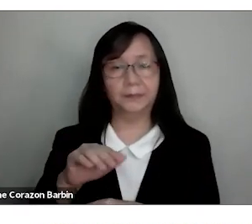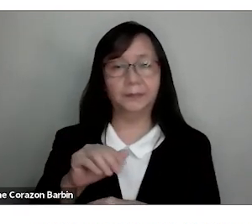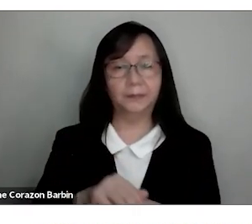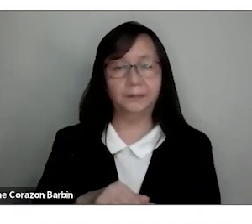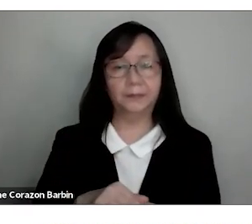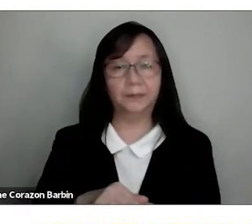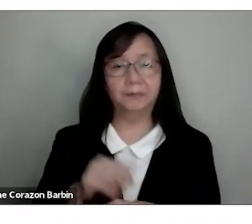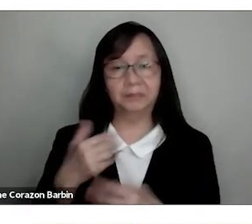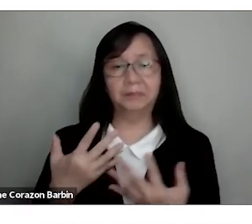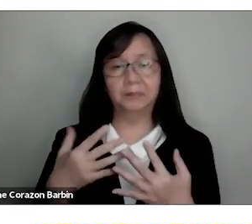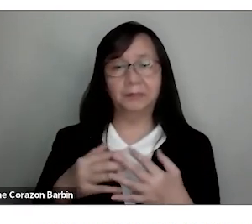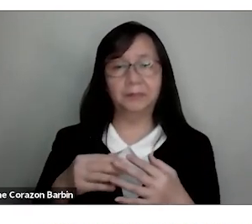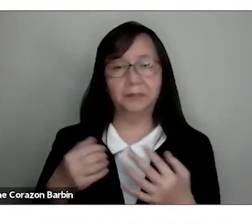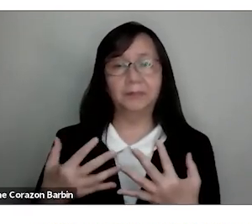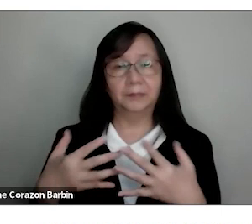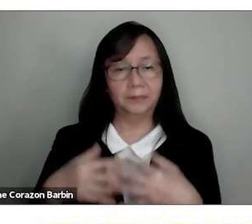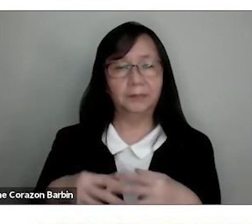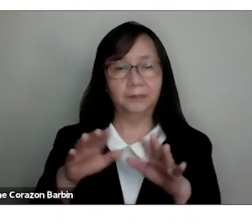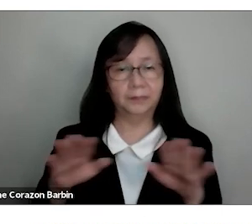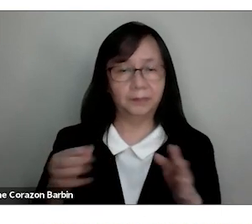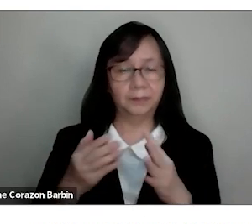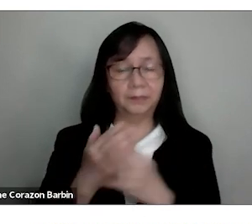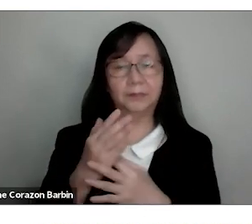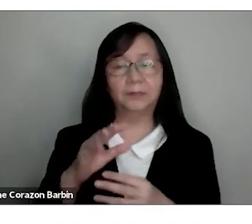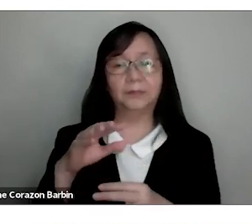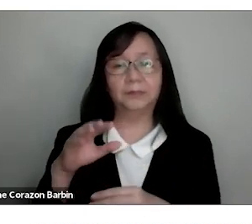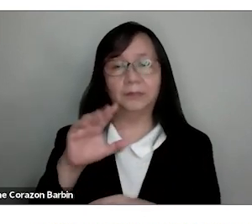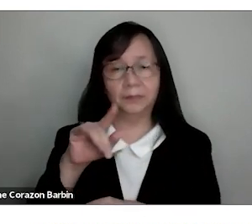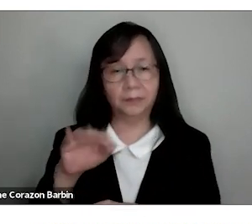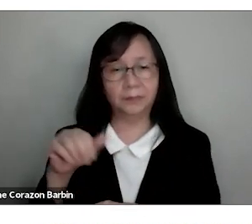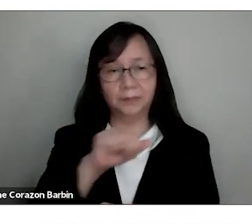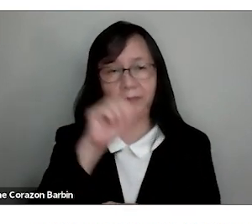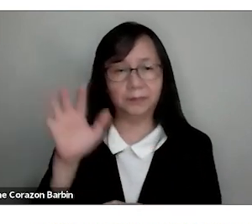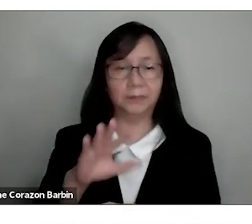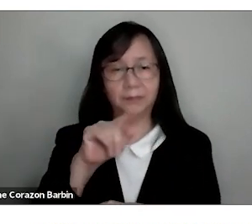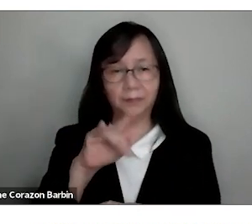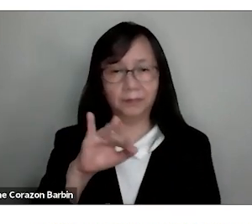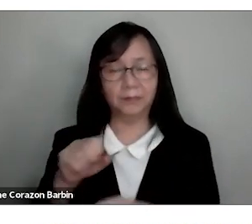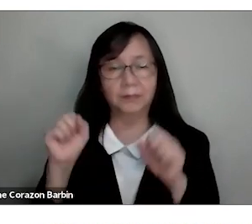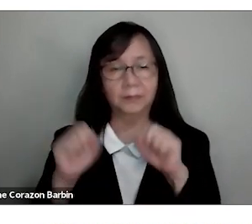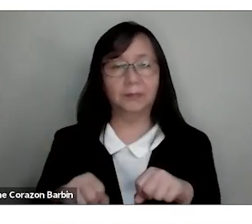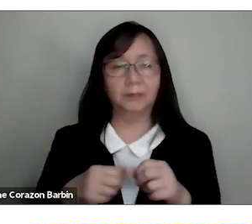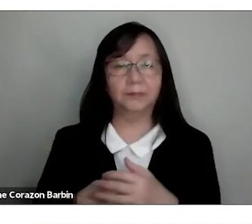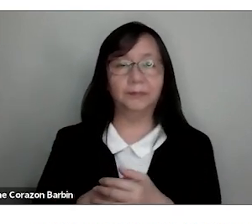This made engagement with children and young people through CRC Asia and the ACWC possible.